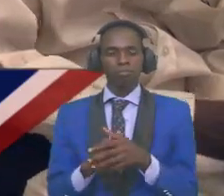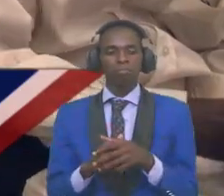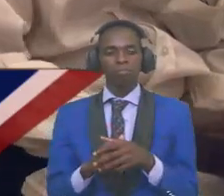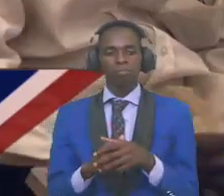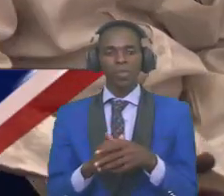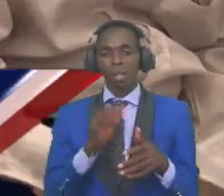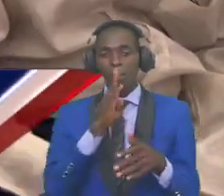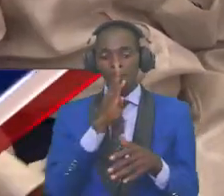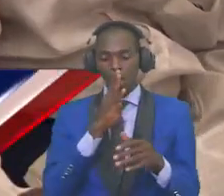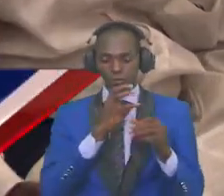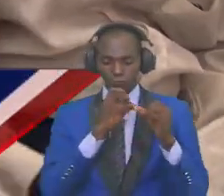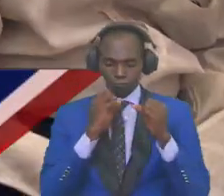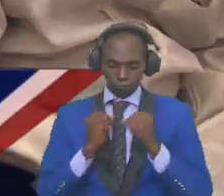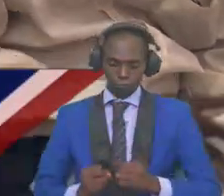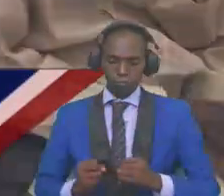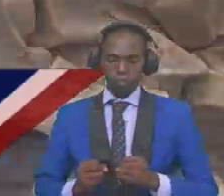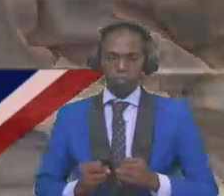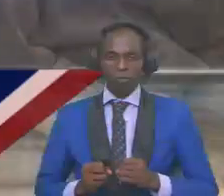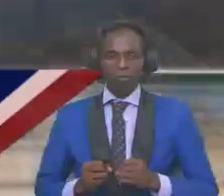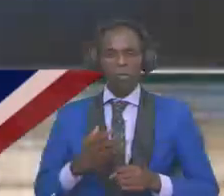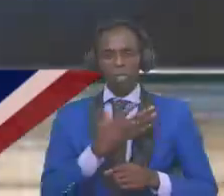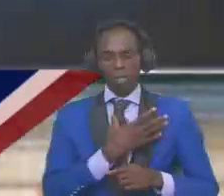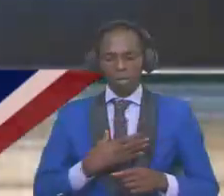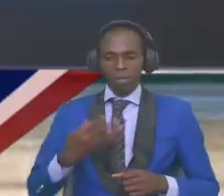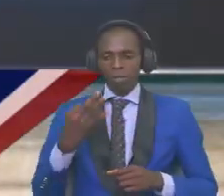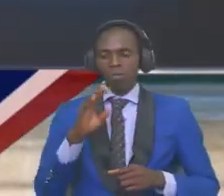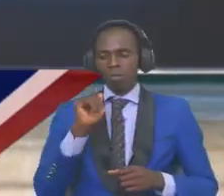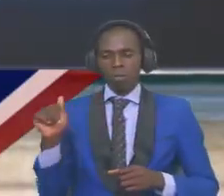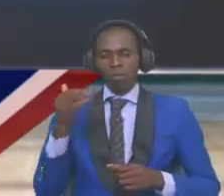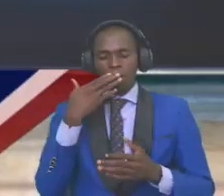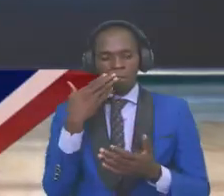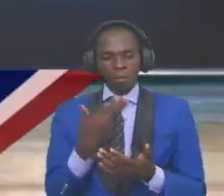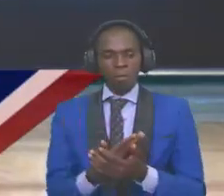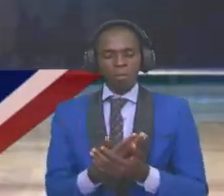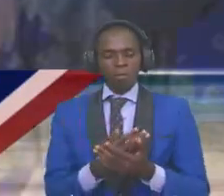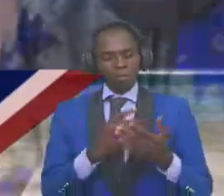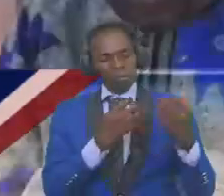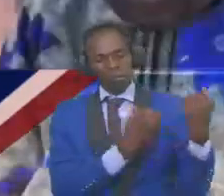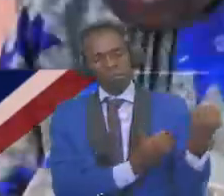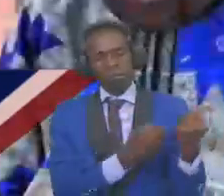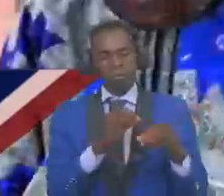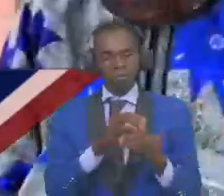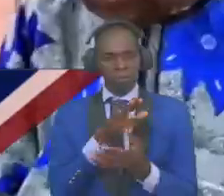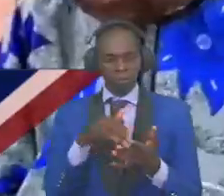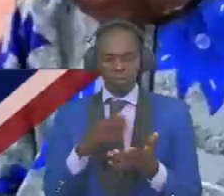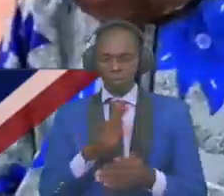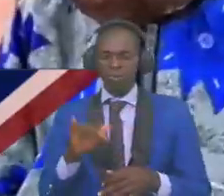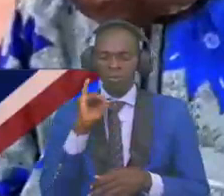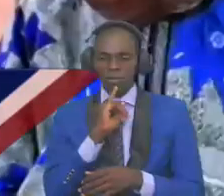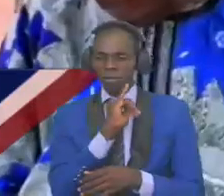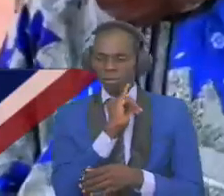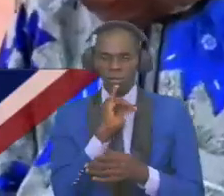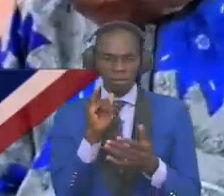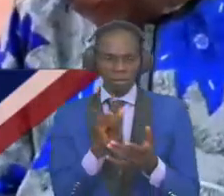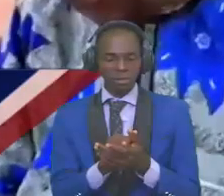be strong and of a good courage in the midst of the children of Israel that caused